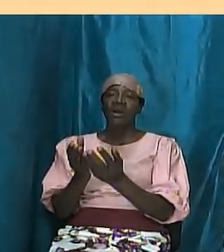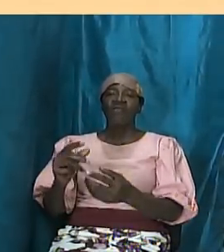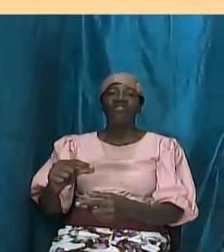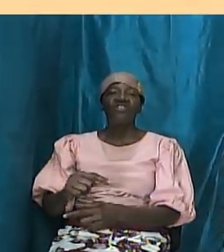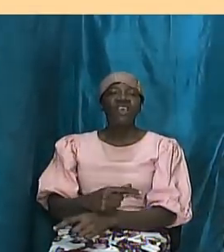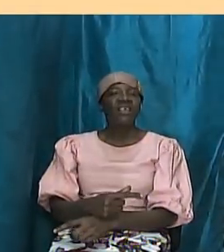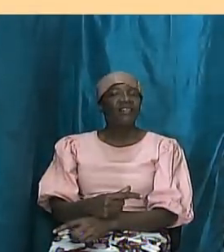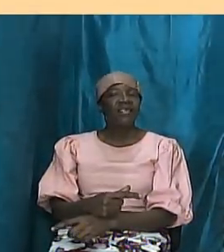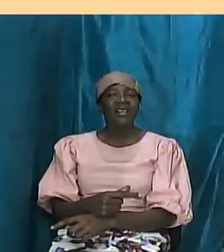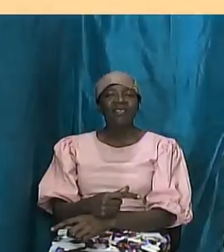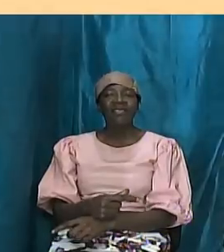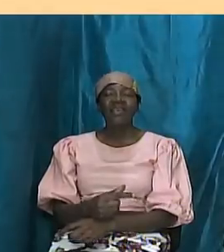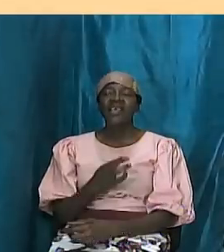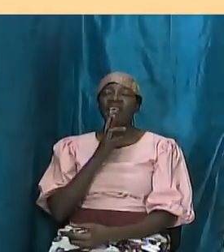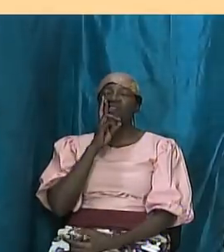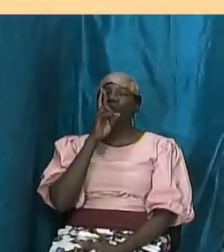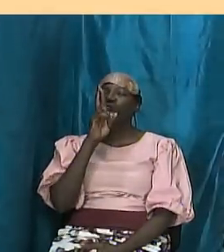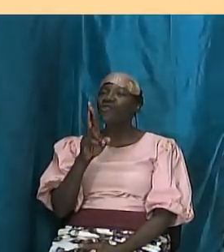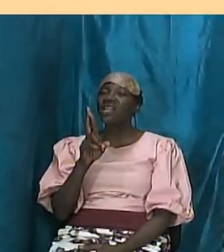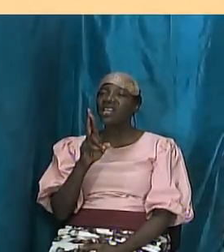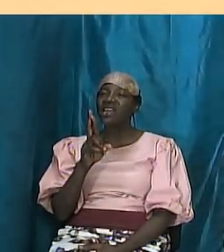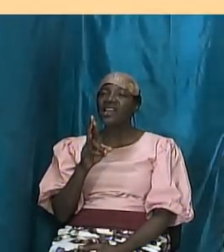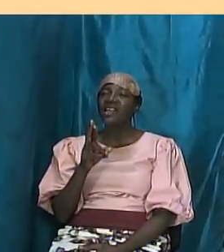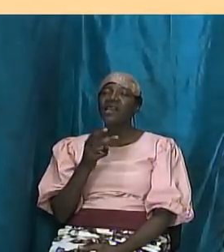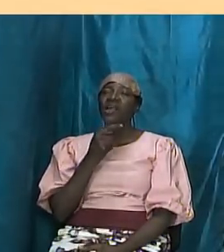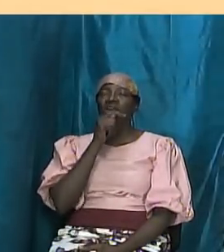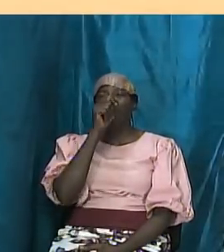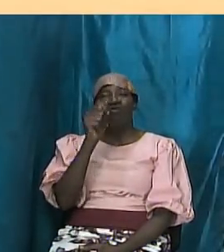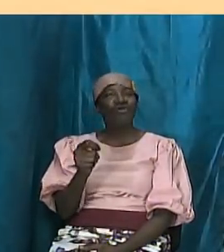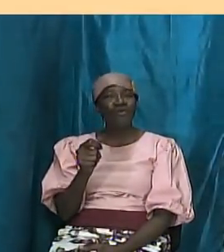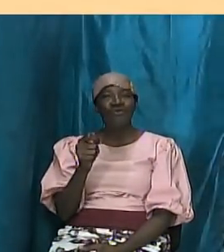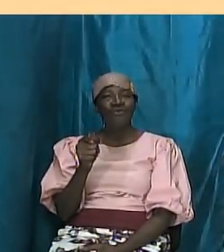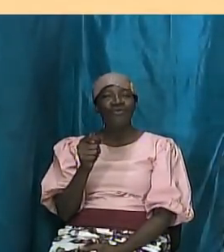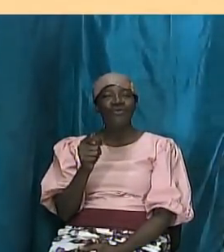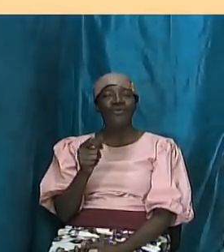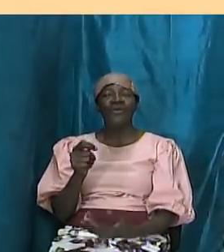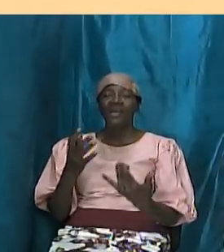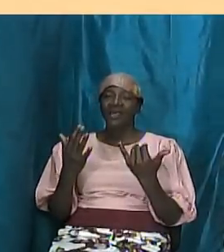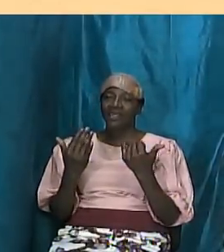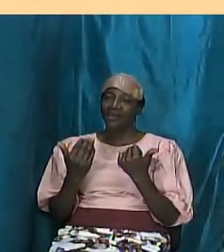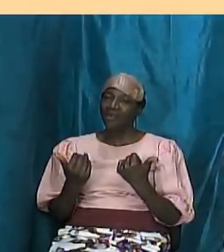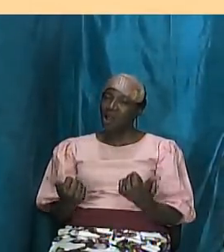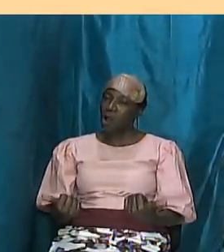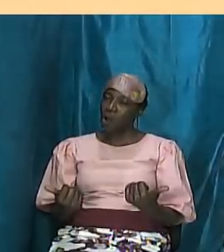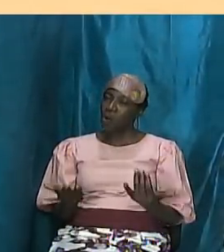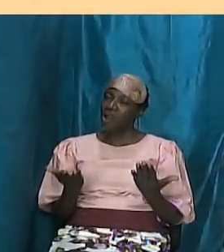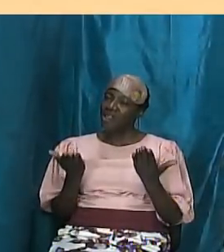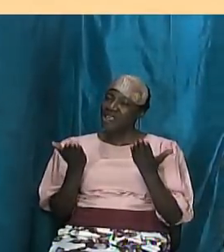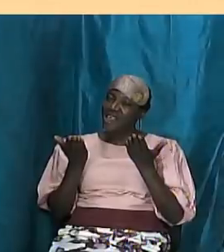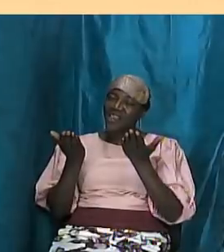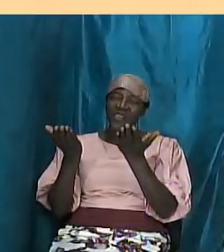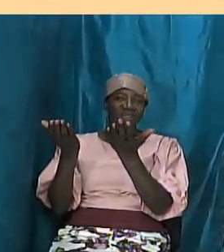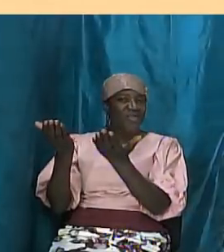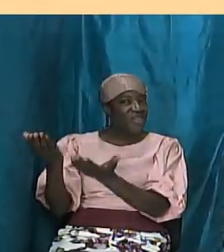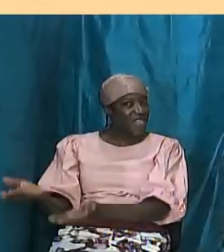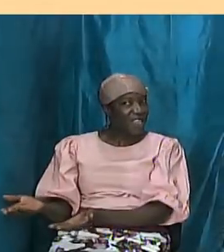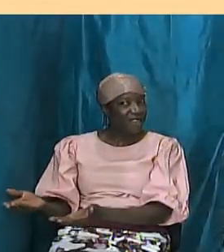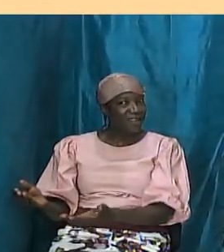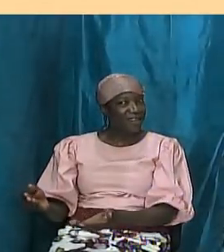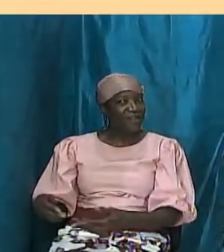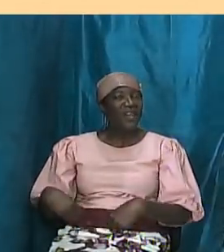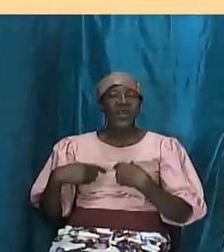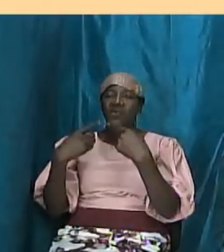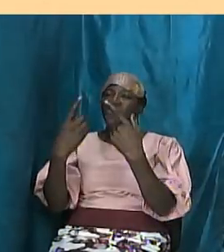Genesis, it is real. It is factual. It is how things went.